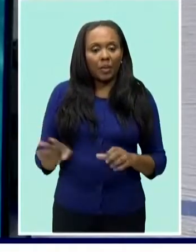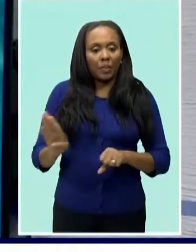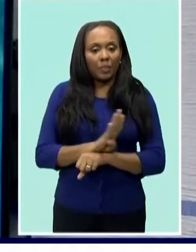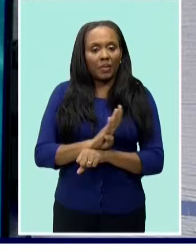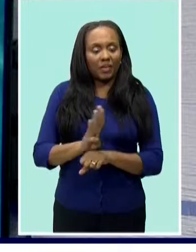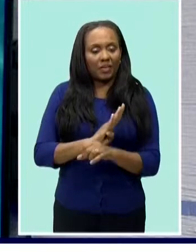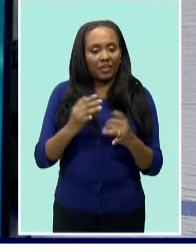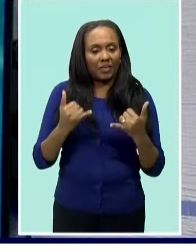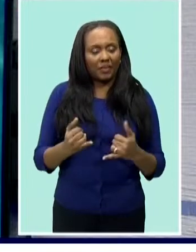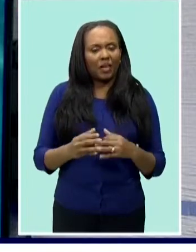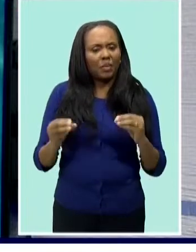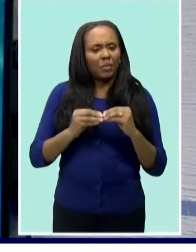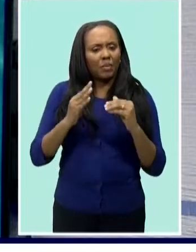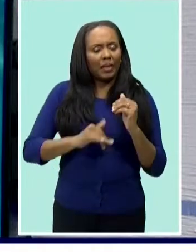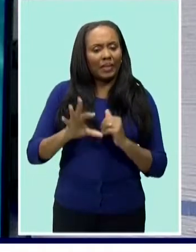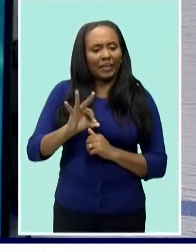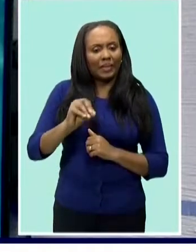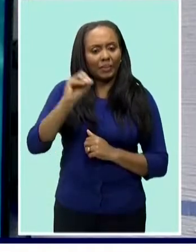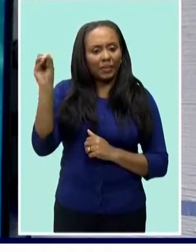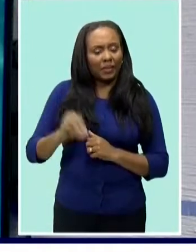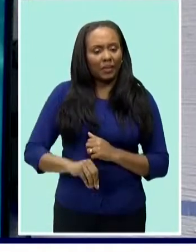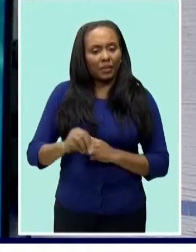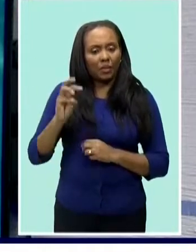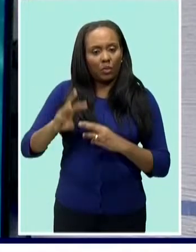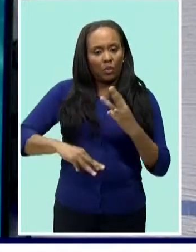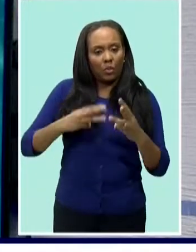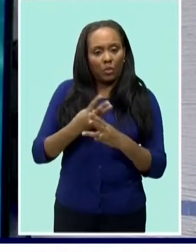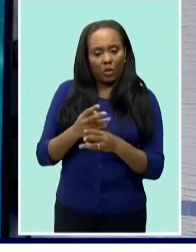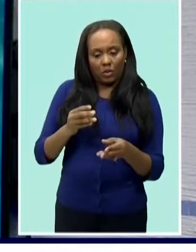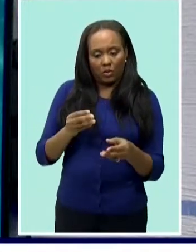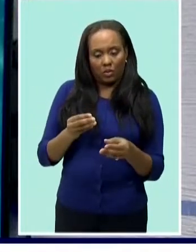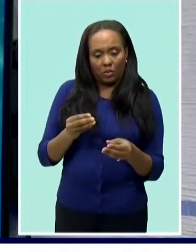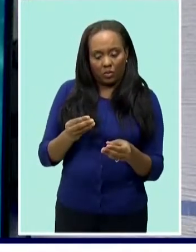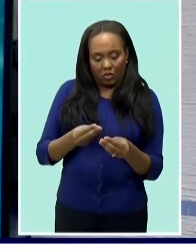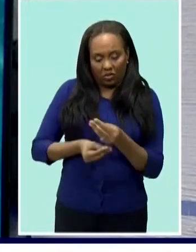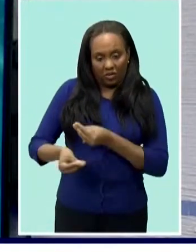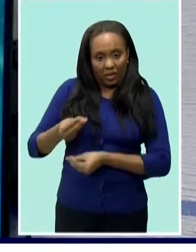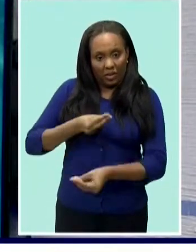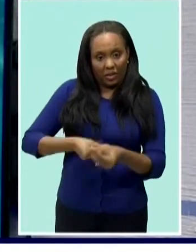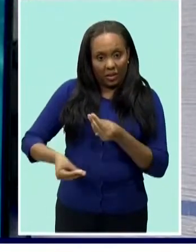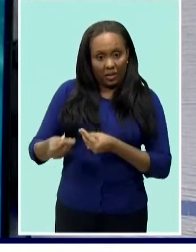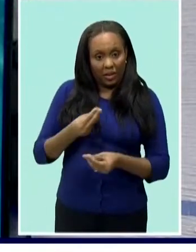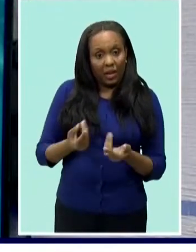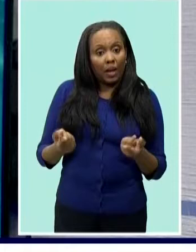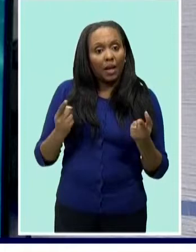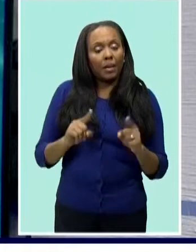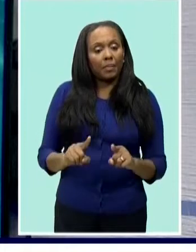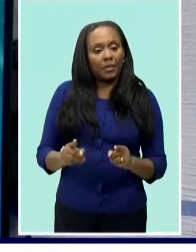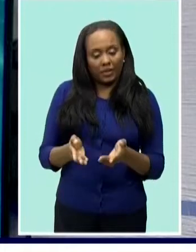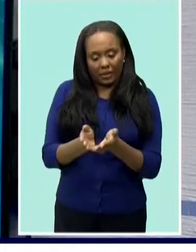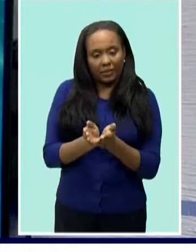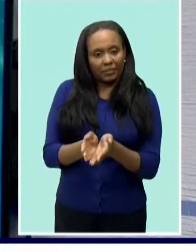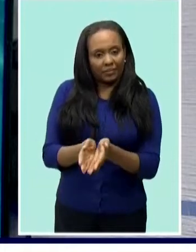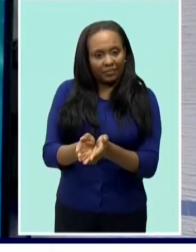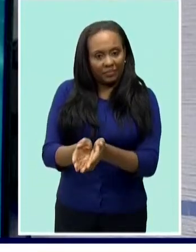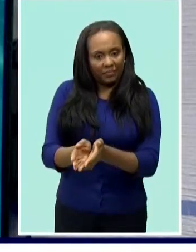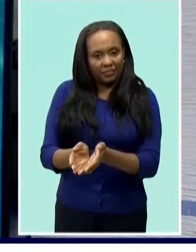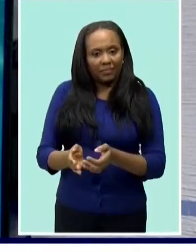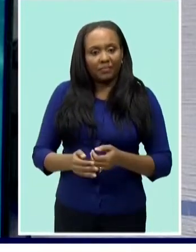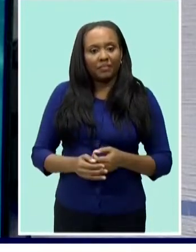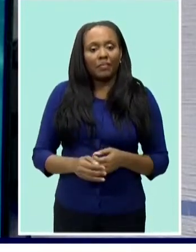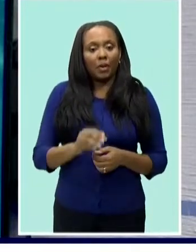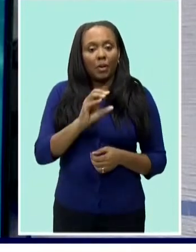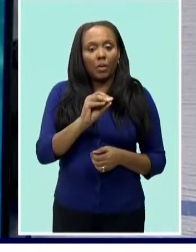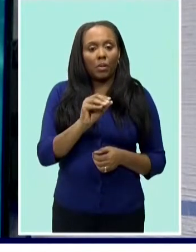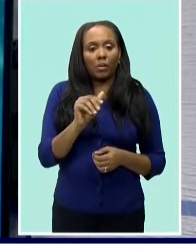Business news now. More than 90% of the world's trade is carried by the sea. An Organization of American States representative to